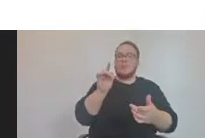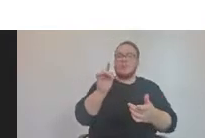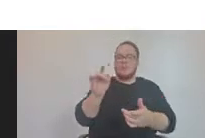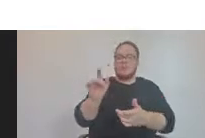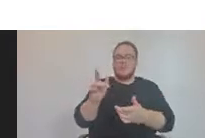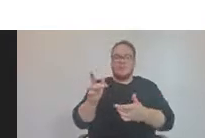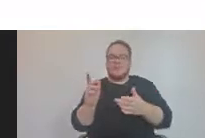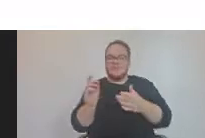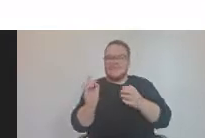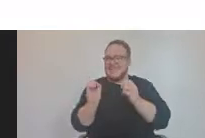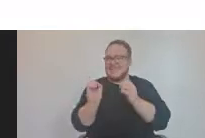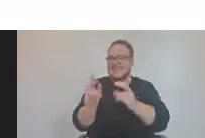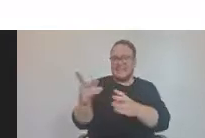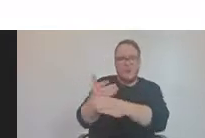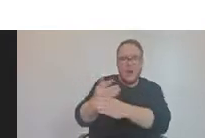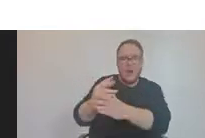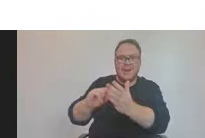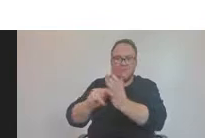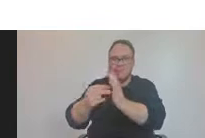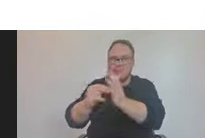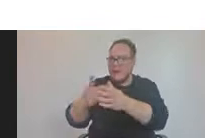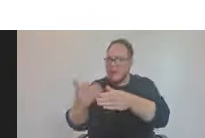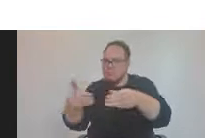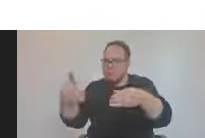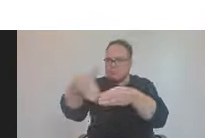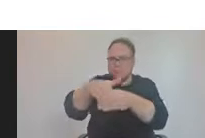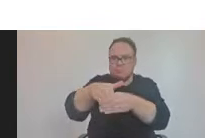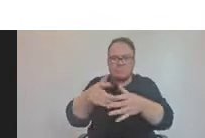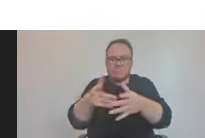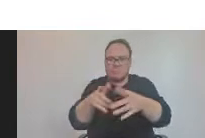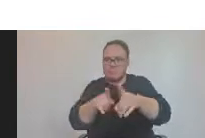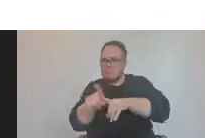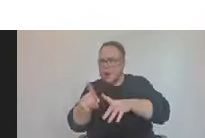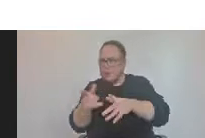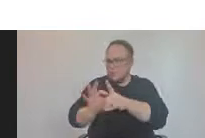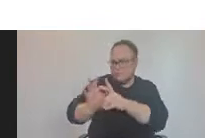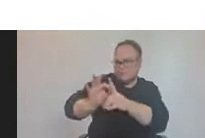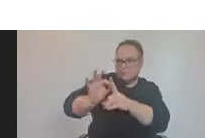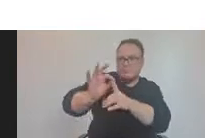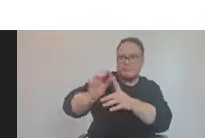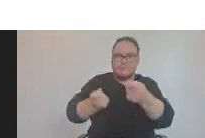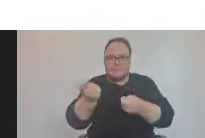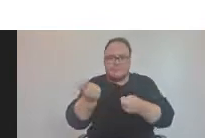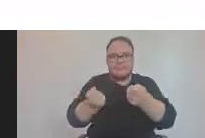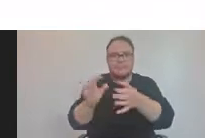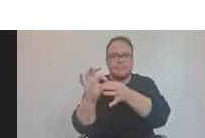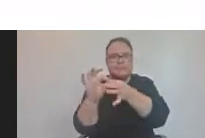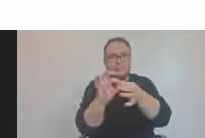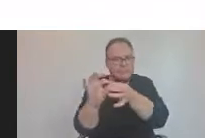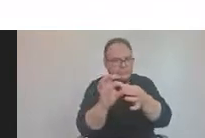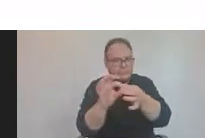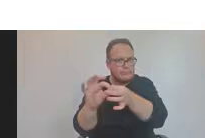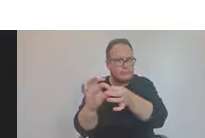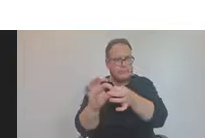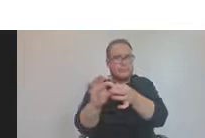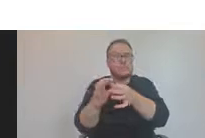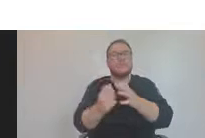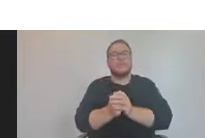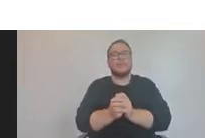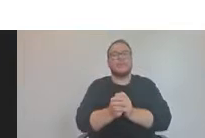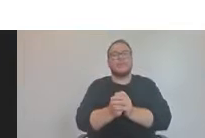system working arrangements through our transition to the integrated care partnerships by April